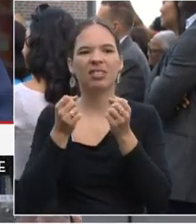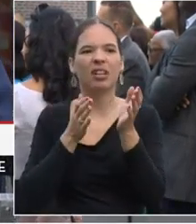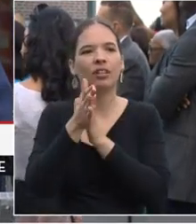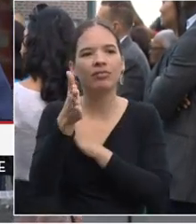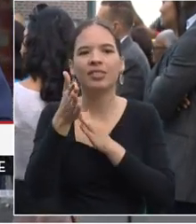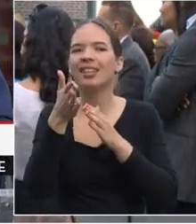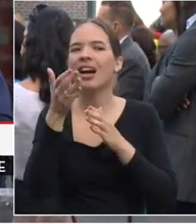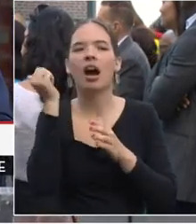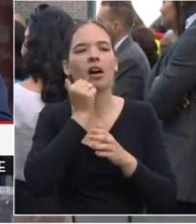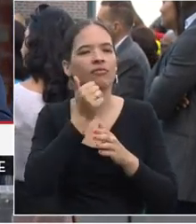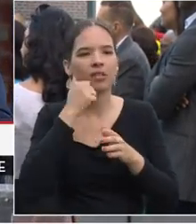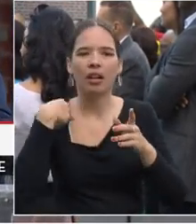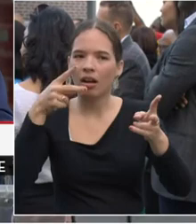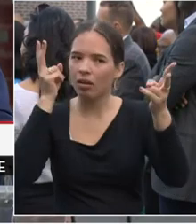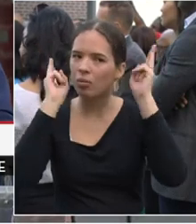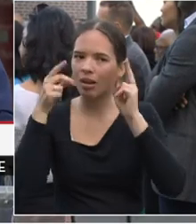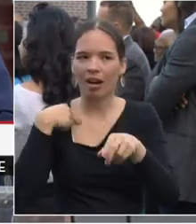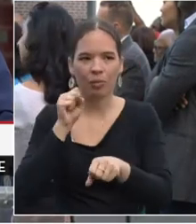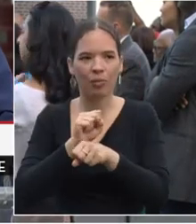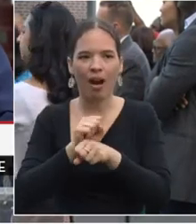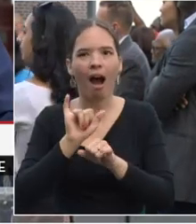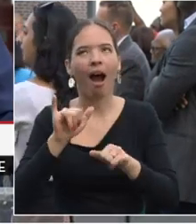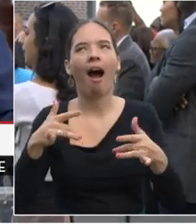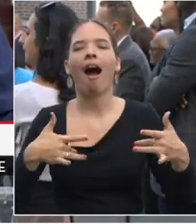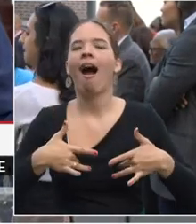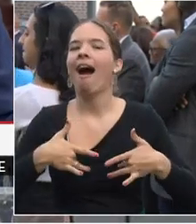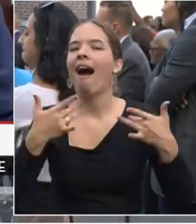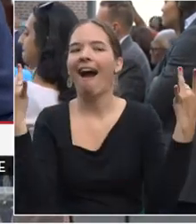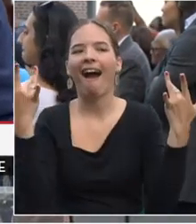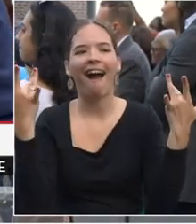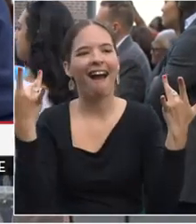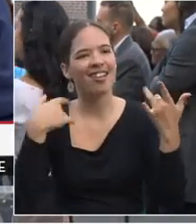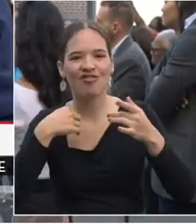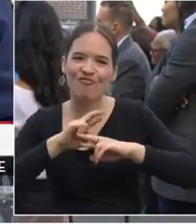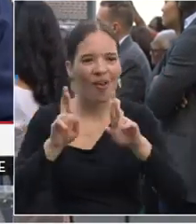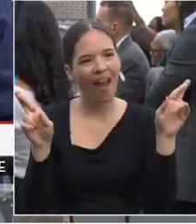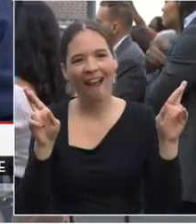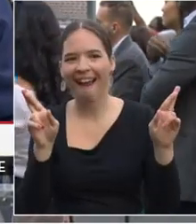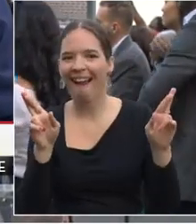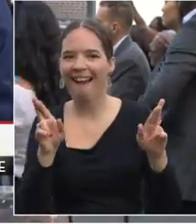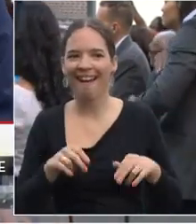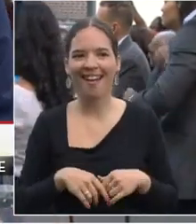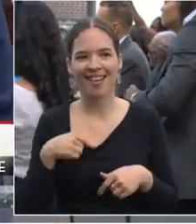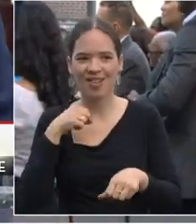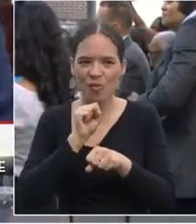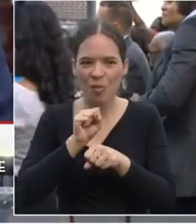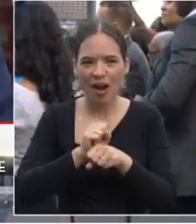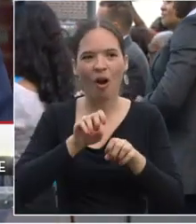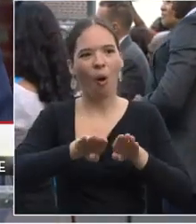work, so I'm delighted that they're now ready they're now working and opening